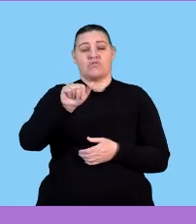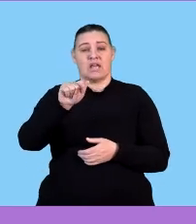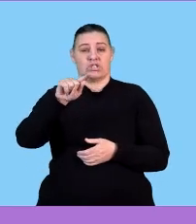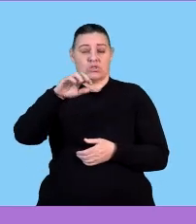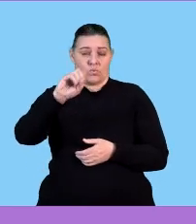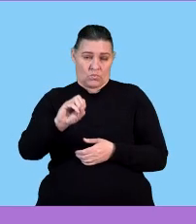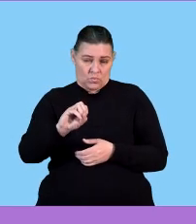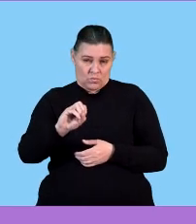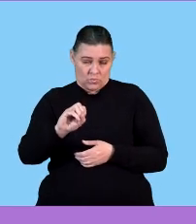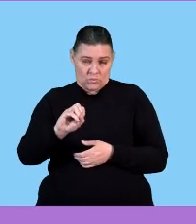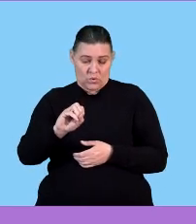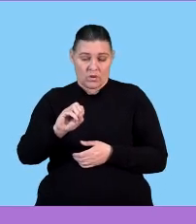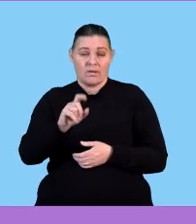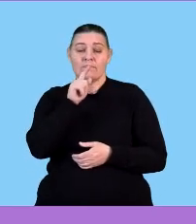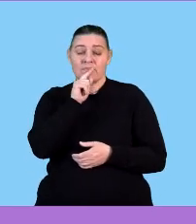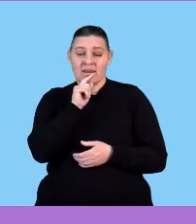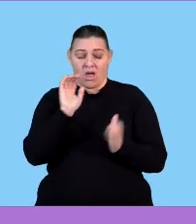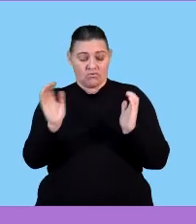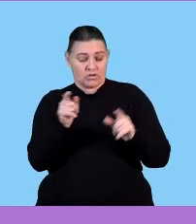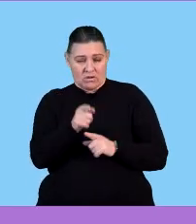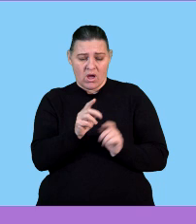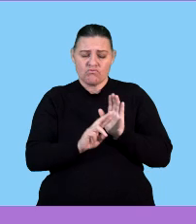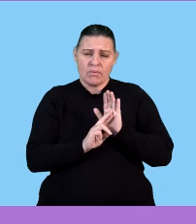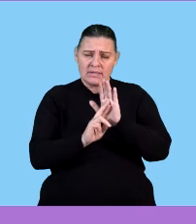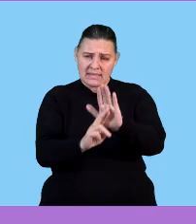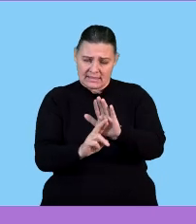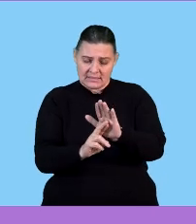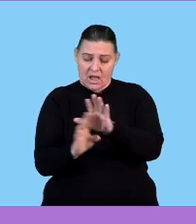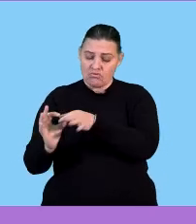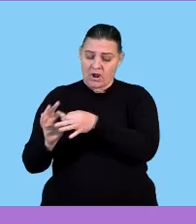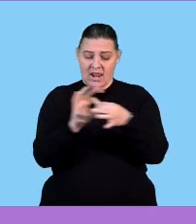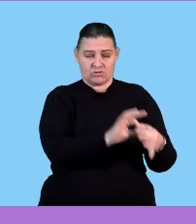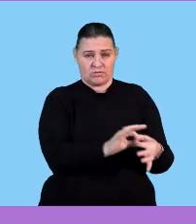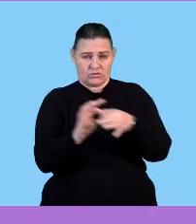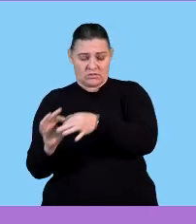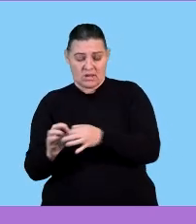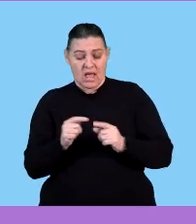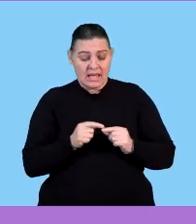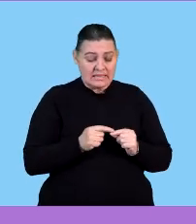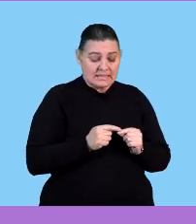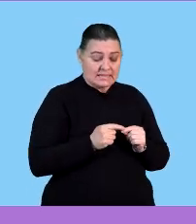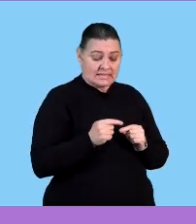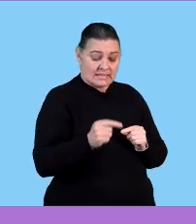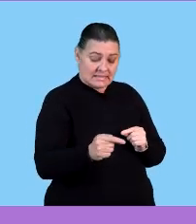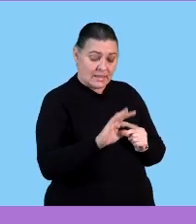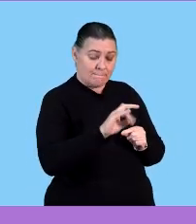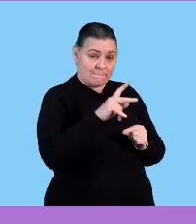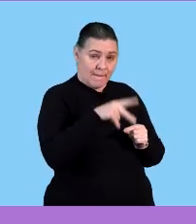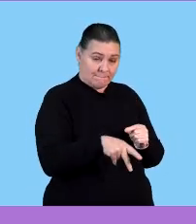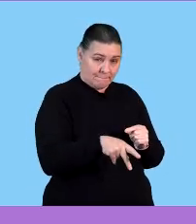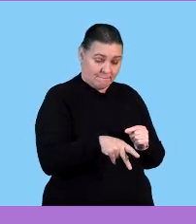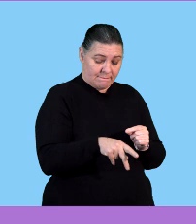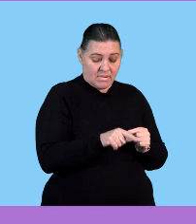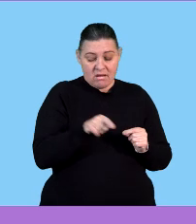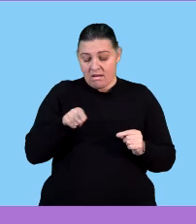ratio. The ratio represents the relationship between the distance on the